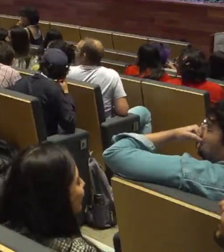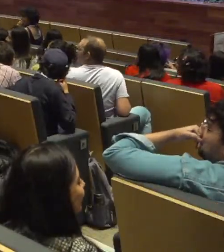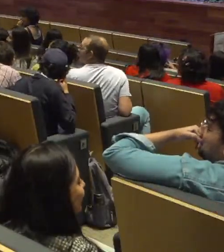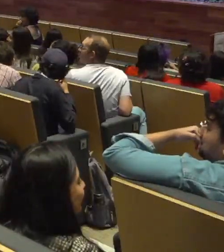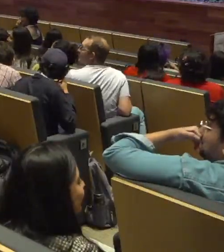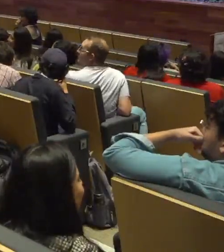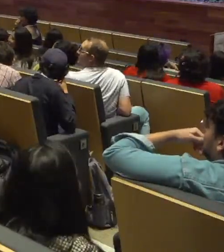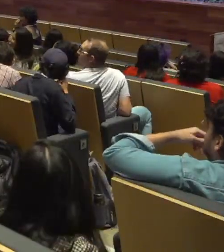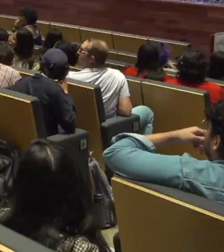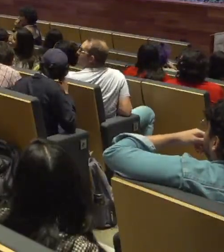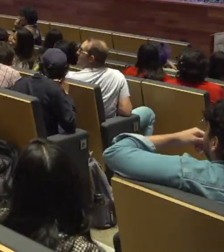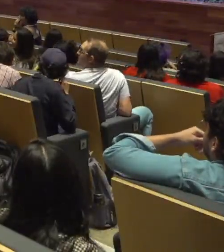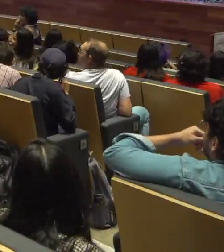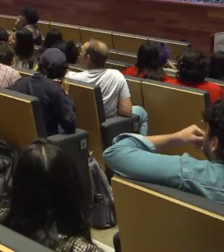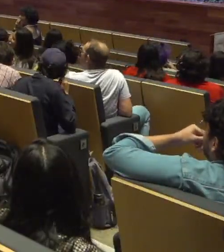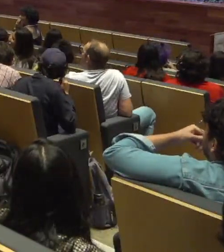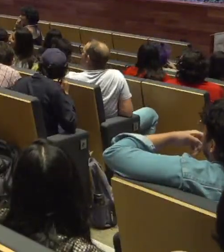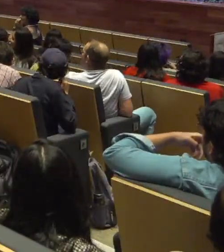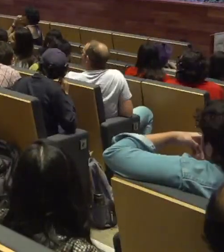Está ok.